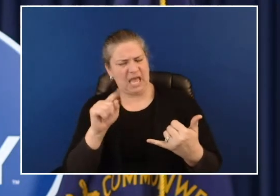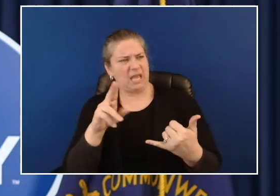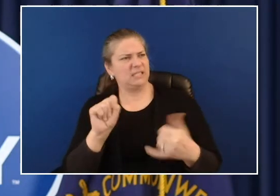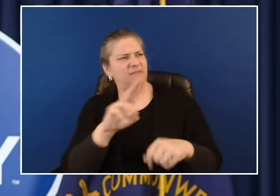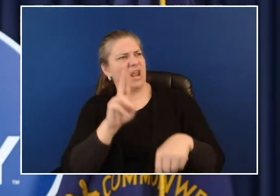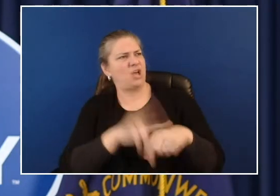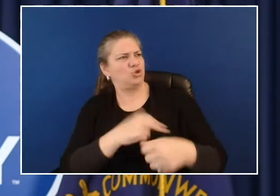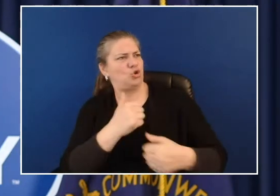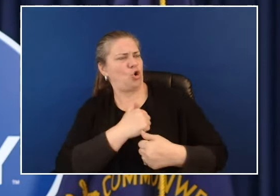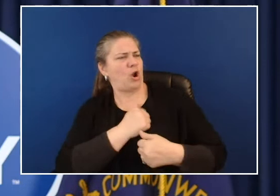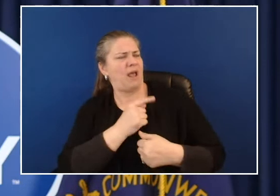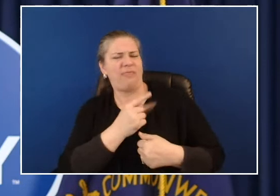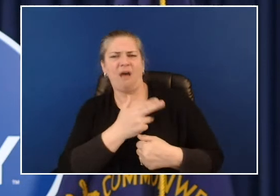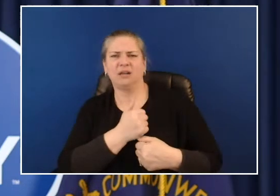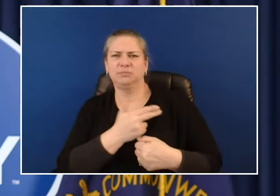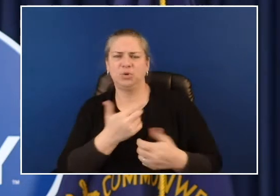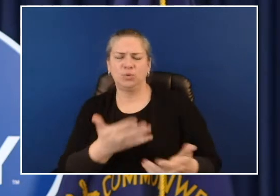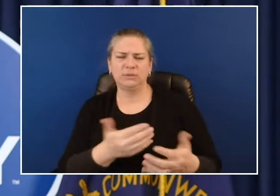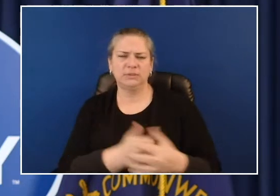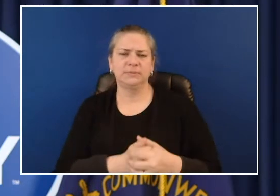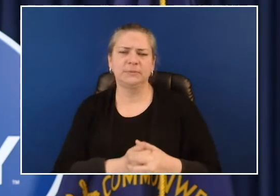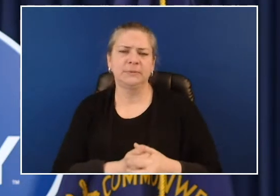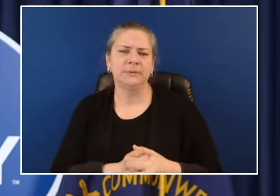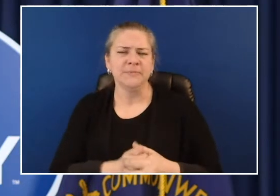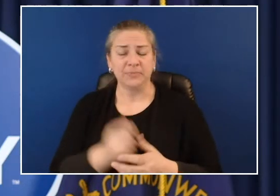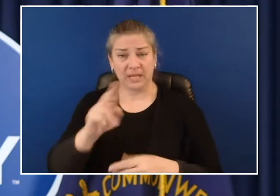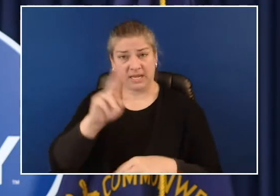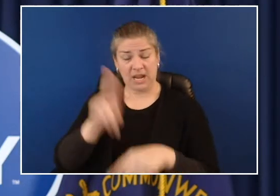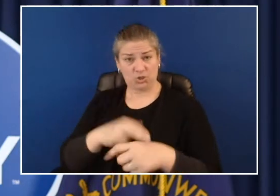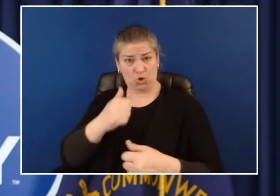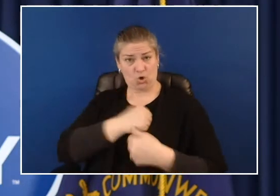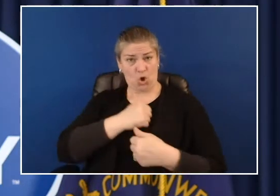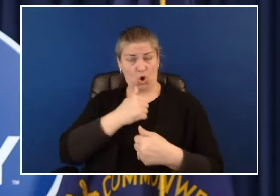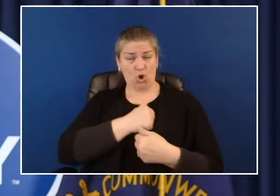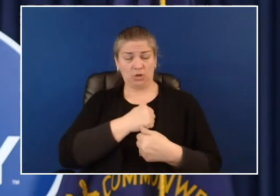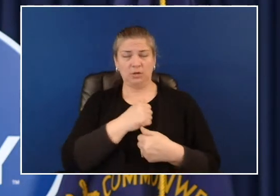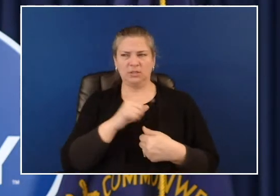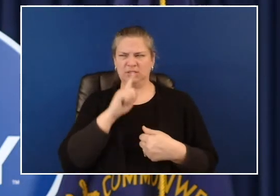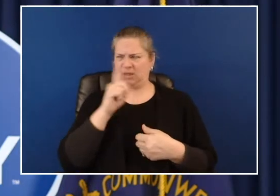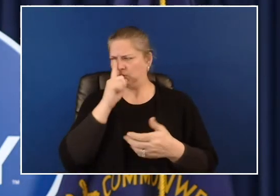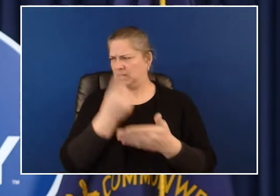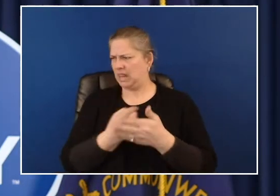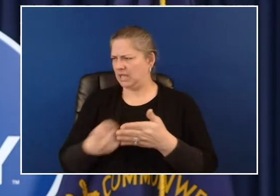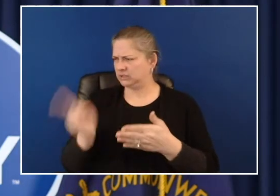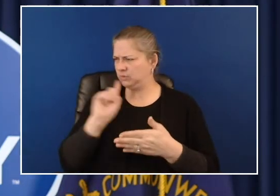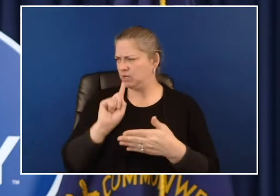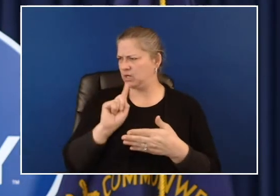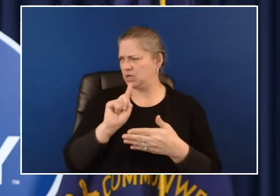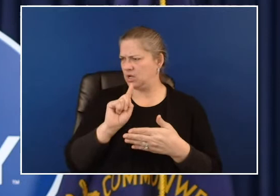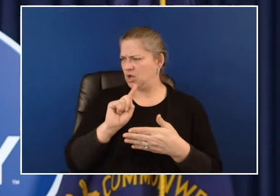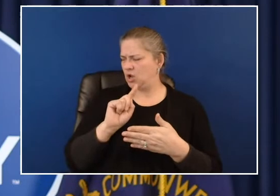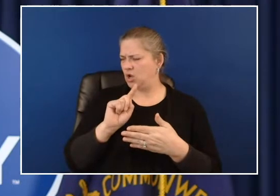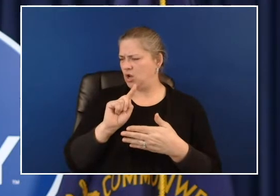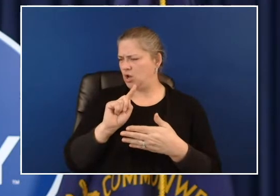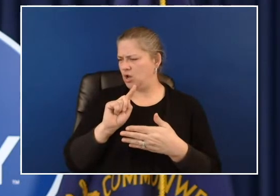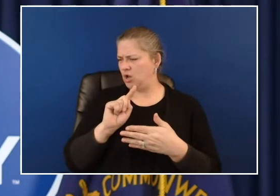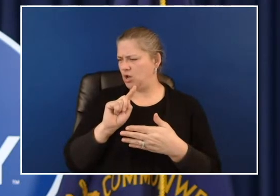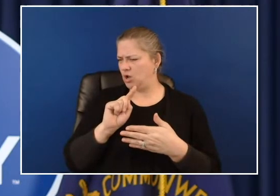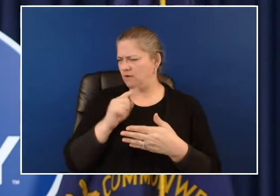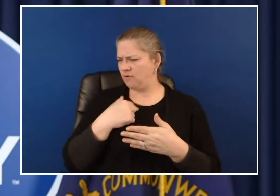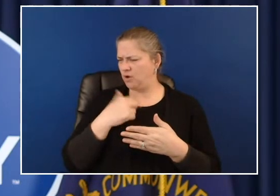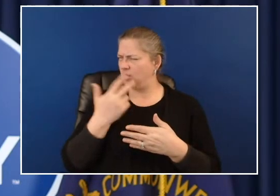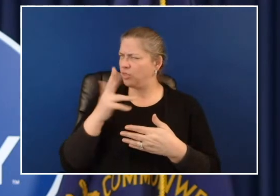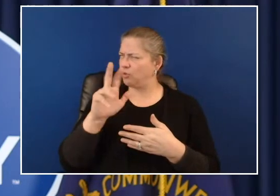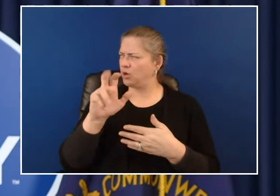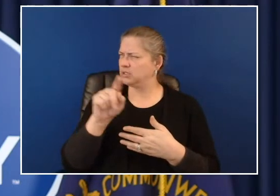Thank you. National Guard is, I think, where we were last week, 300 and something. We may have gotten down